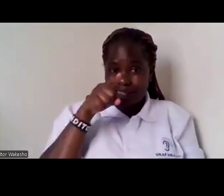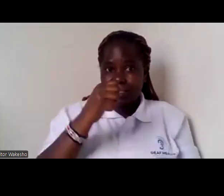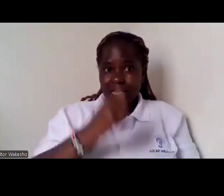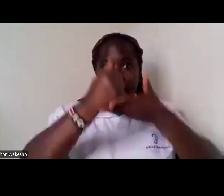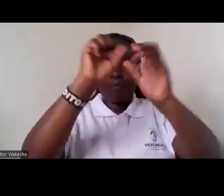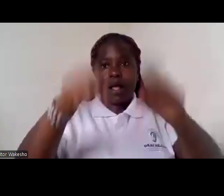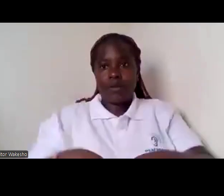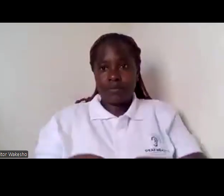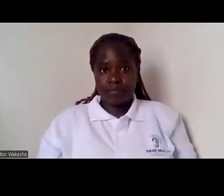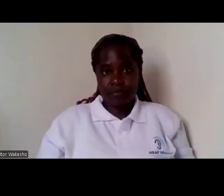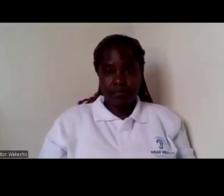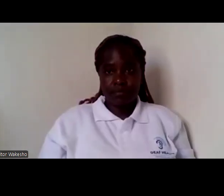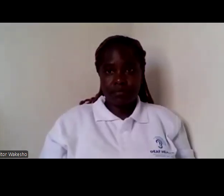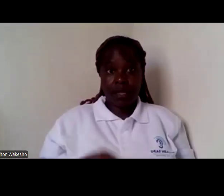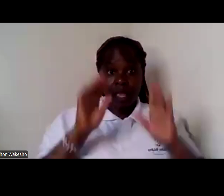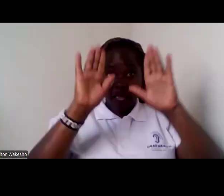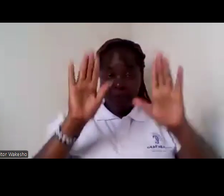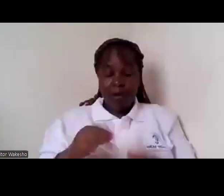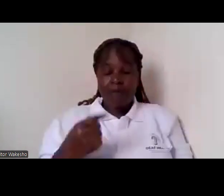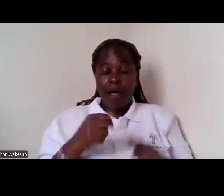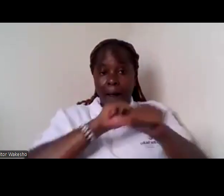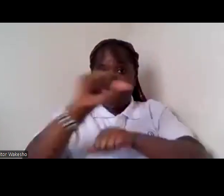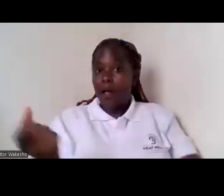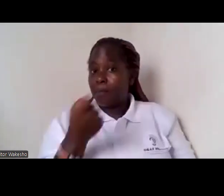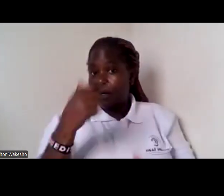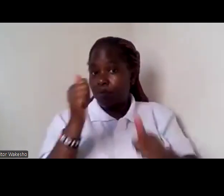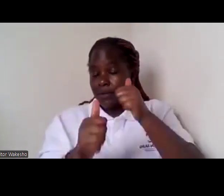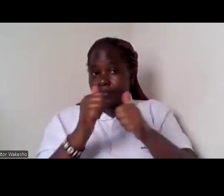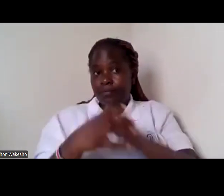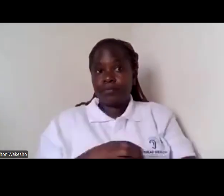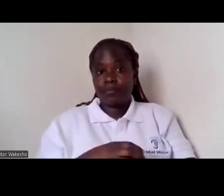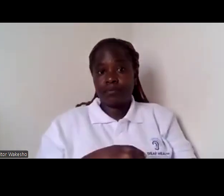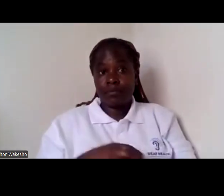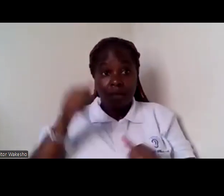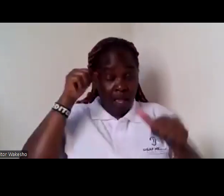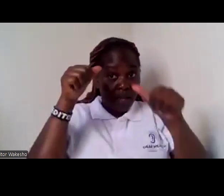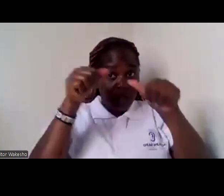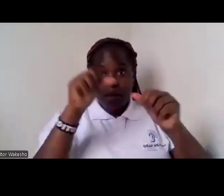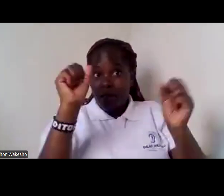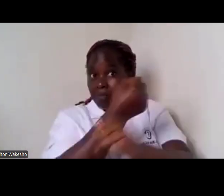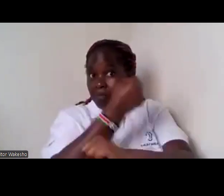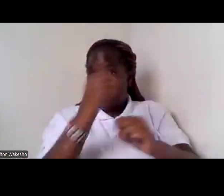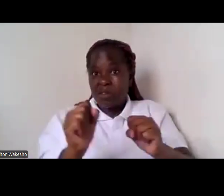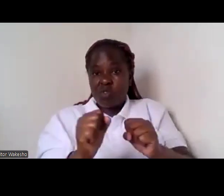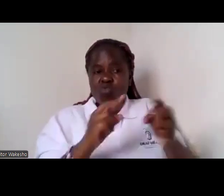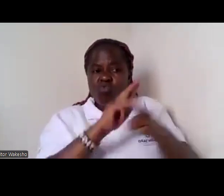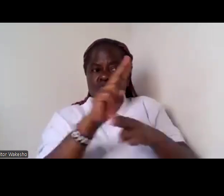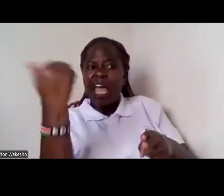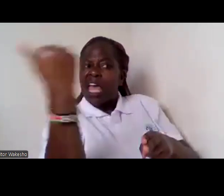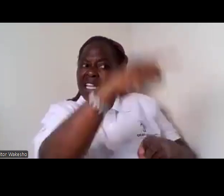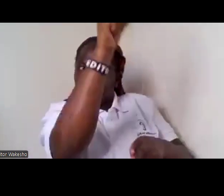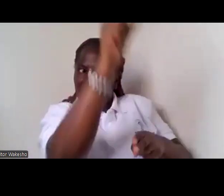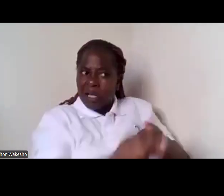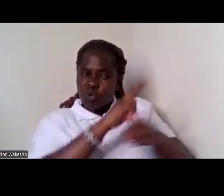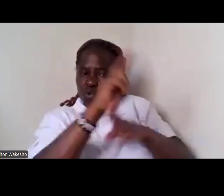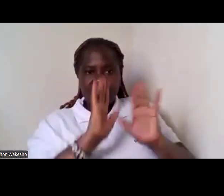Something important about contraceptive pills, remember they cannot be used in just any patient, and that's why I said you'll